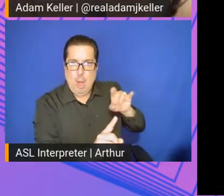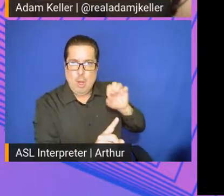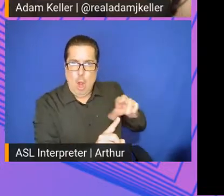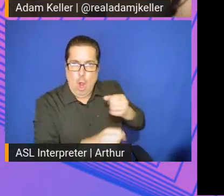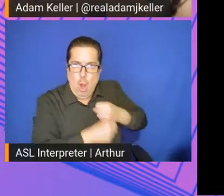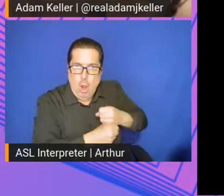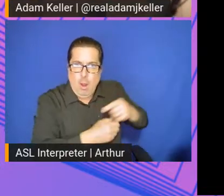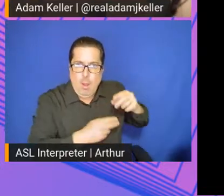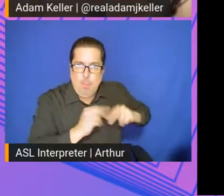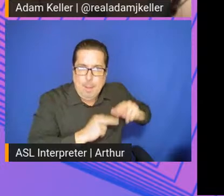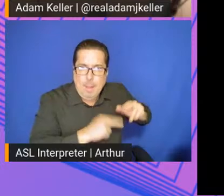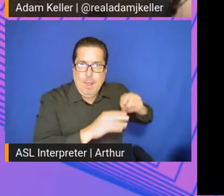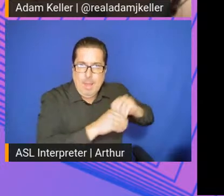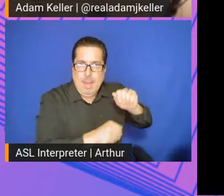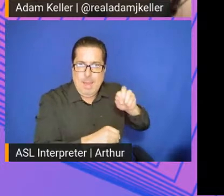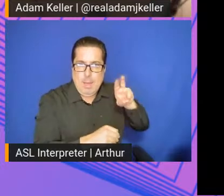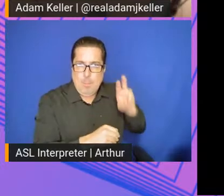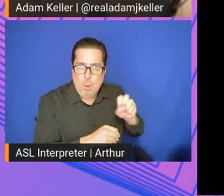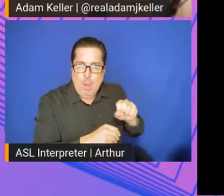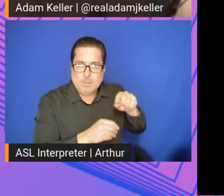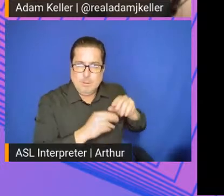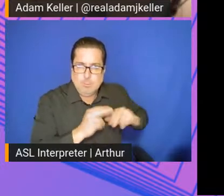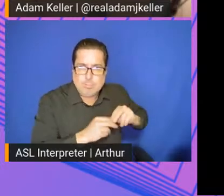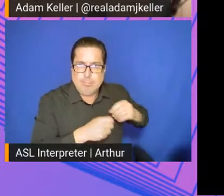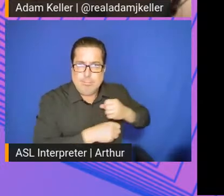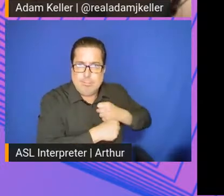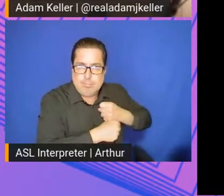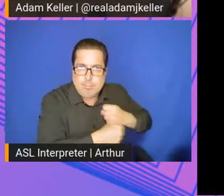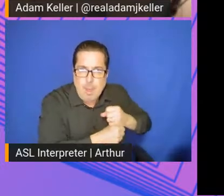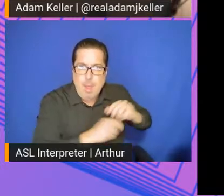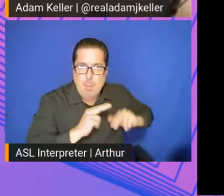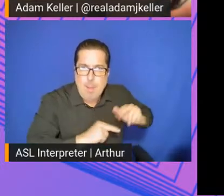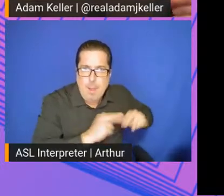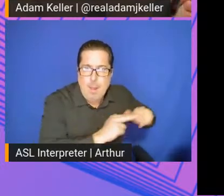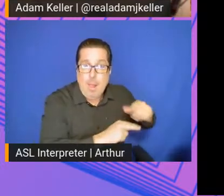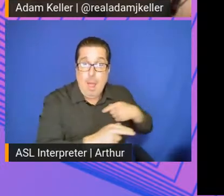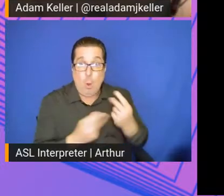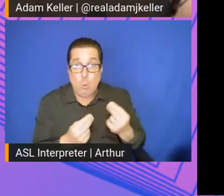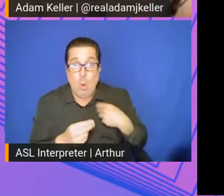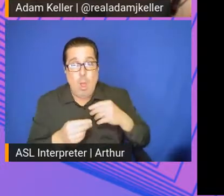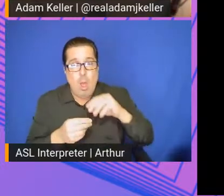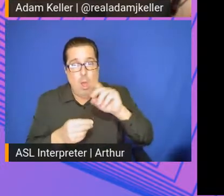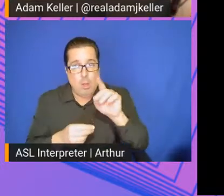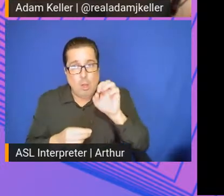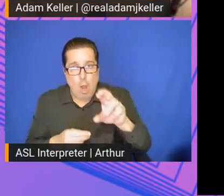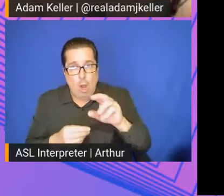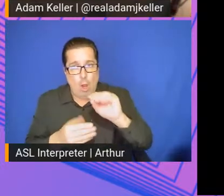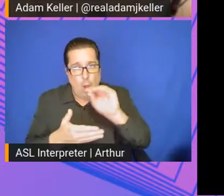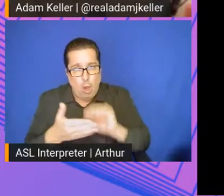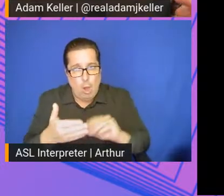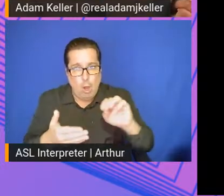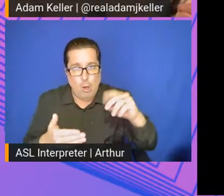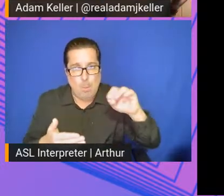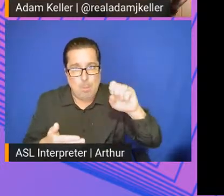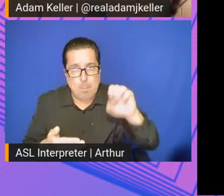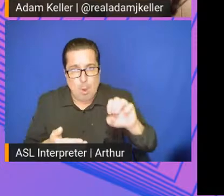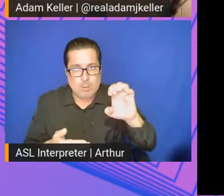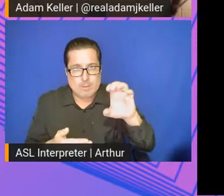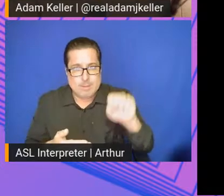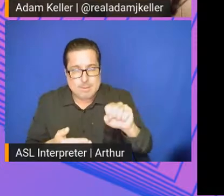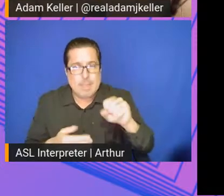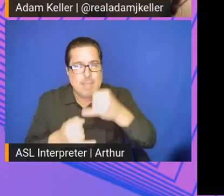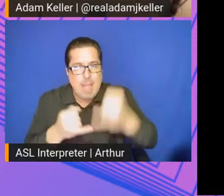for me. And all I have to do is run a Docker Compose PS. I get the load balancer endpoint, and then I